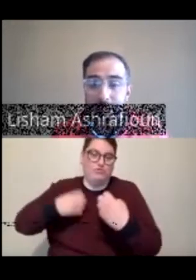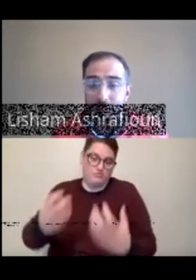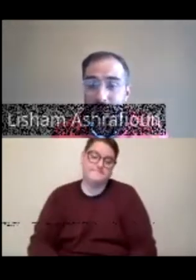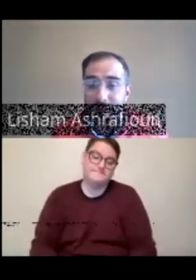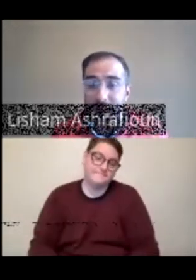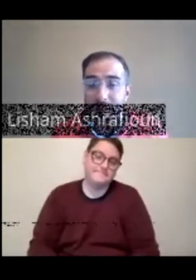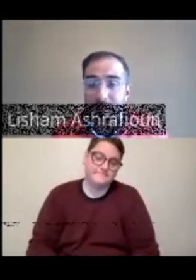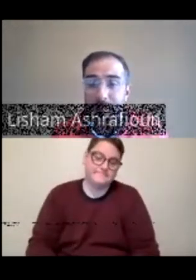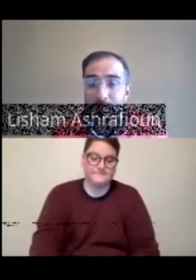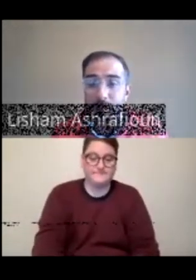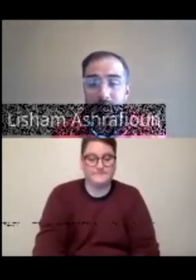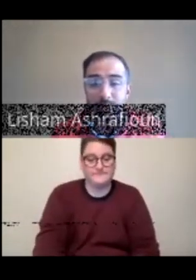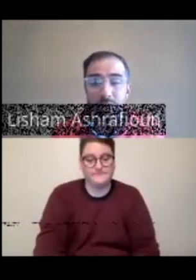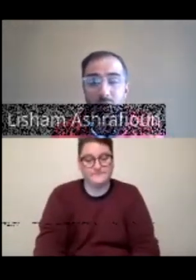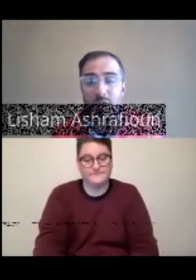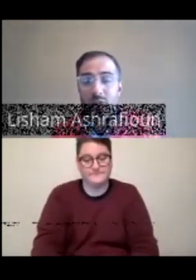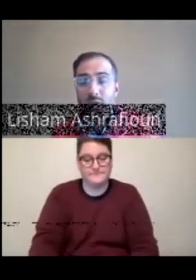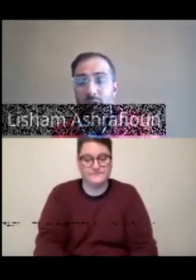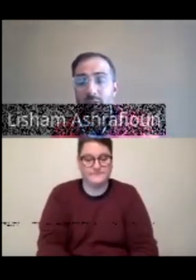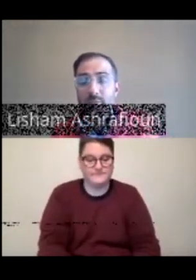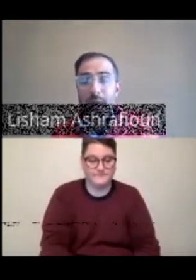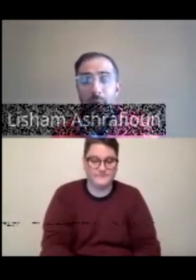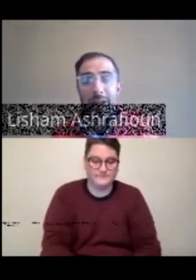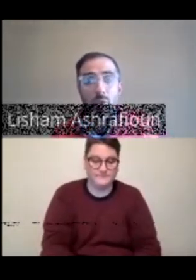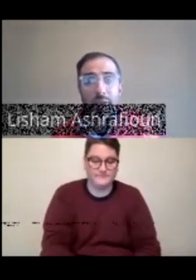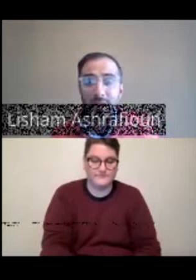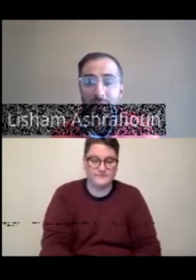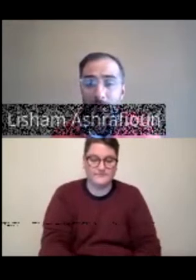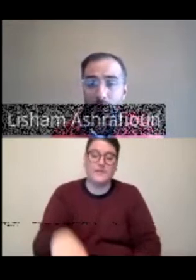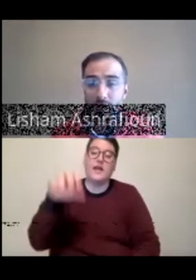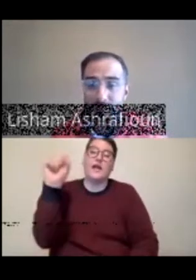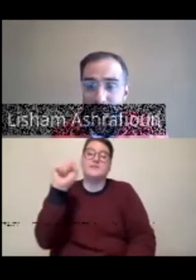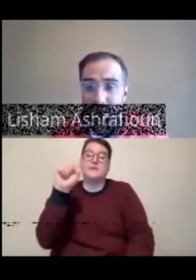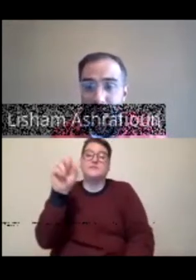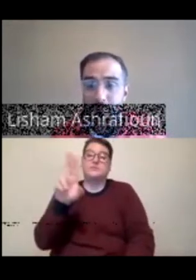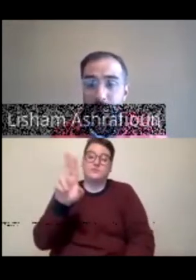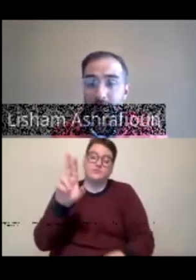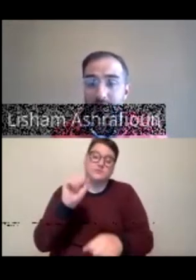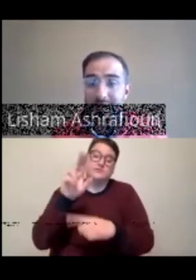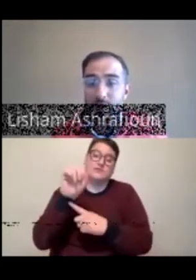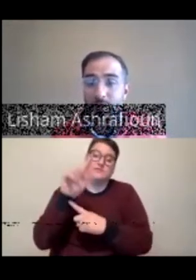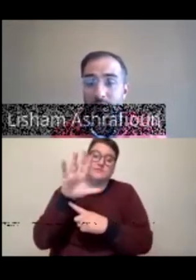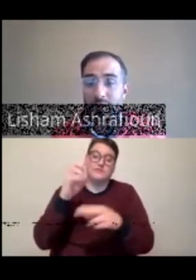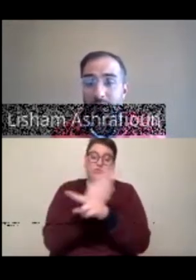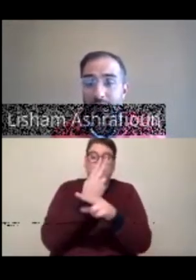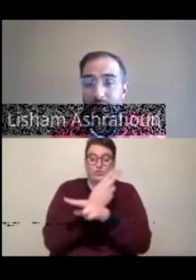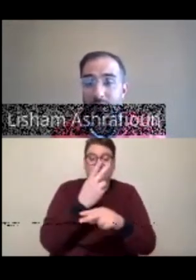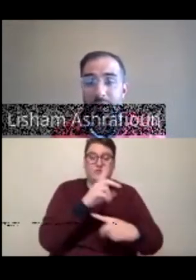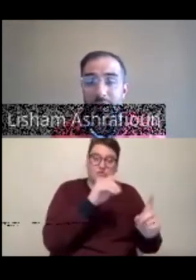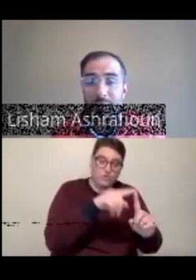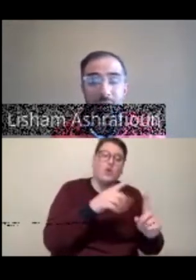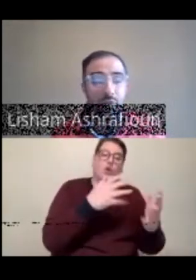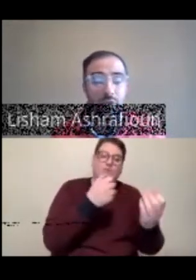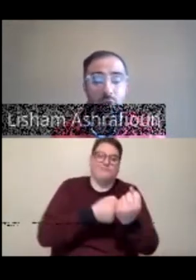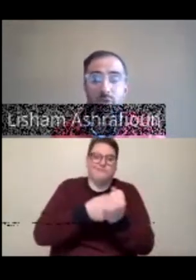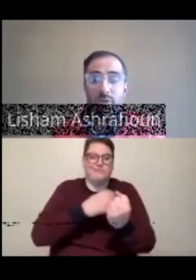And in addition to that, substance use disorders may perpetuate negative emotions, beliefs, and counterproductive behaviors,